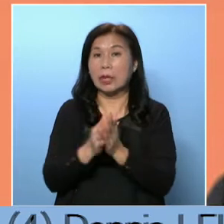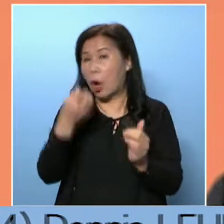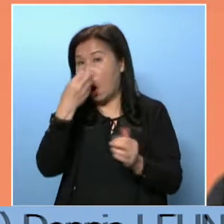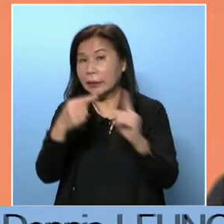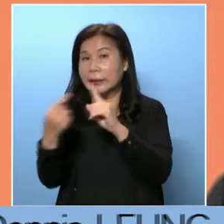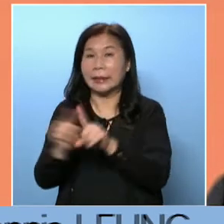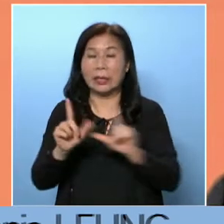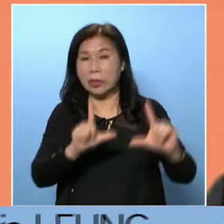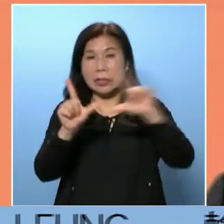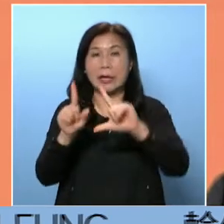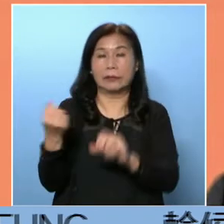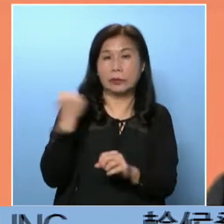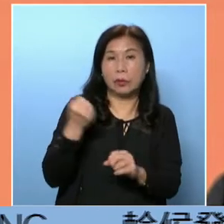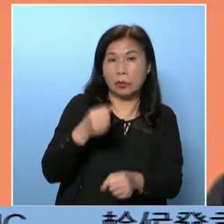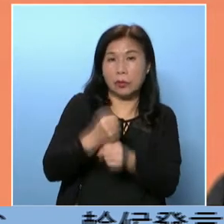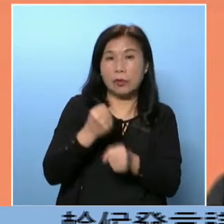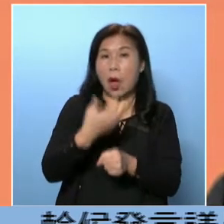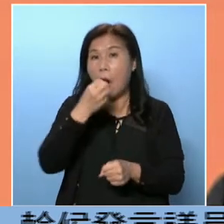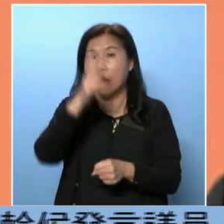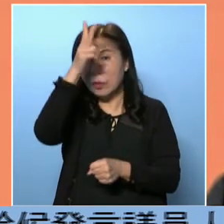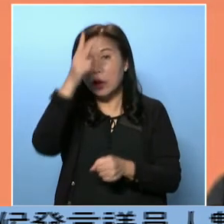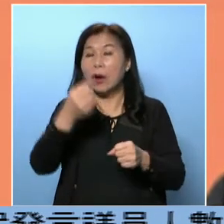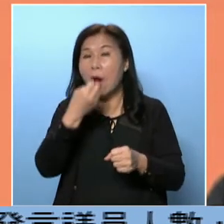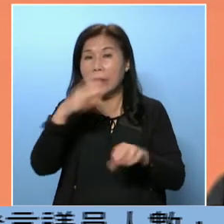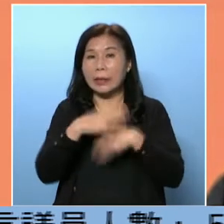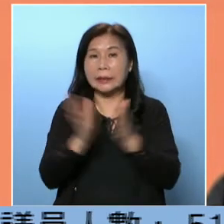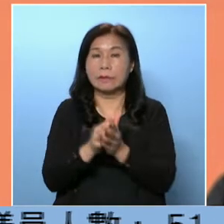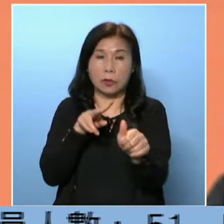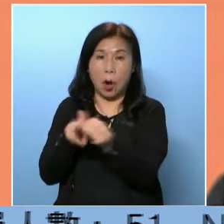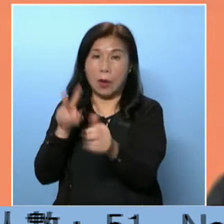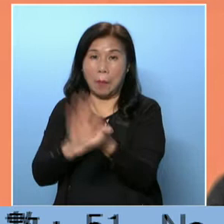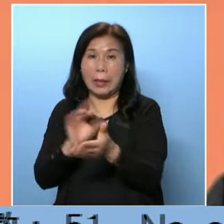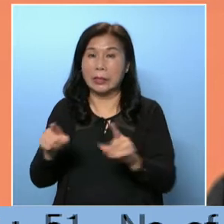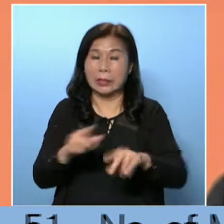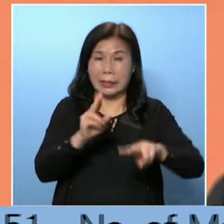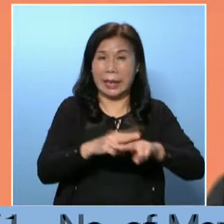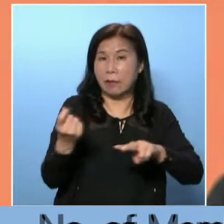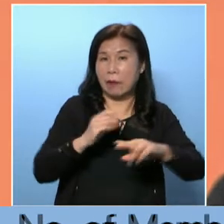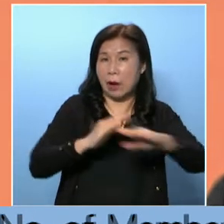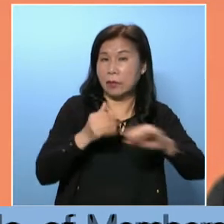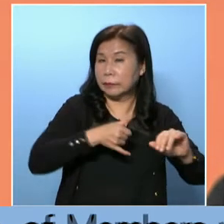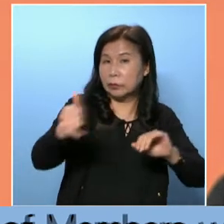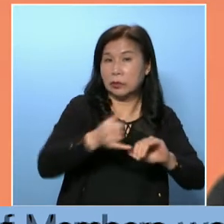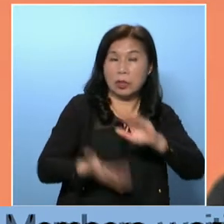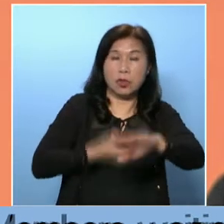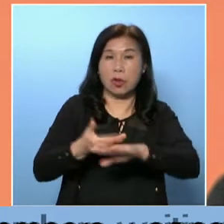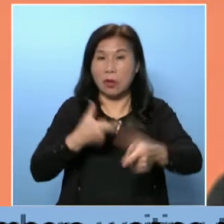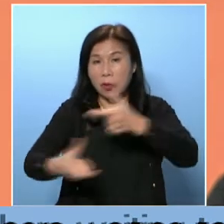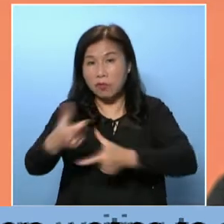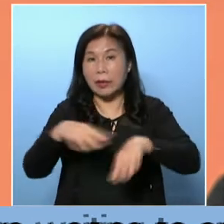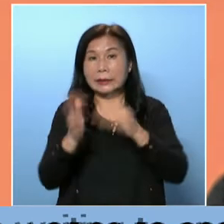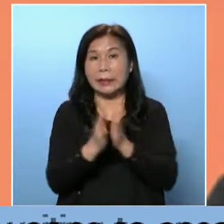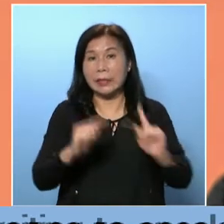lead and unite everyone in Hong Kong to contribute in the effort. I hope that we can